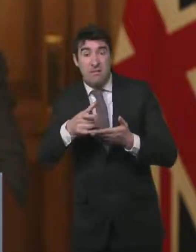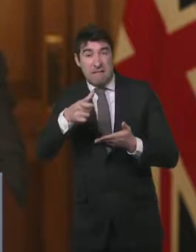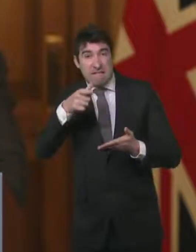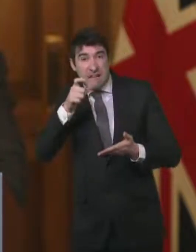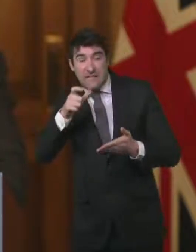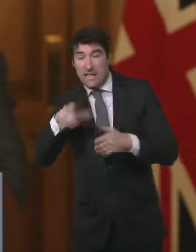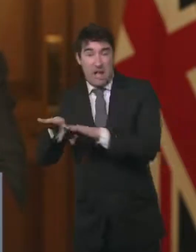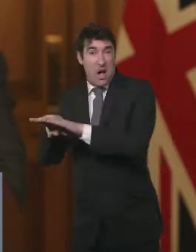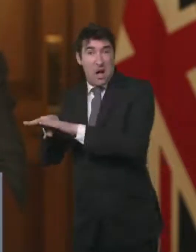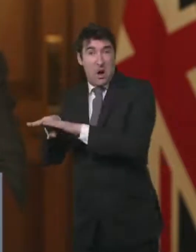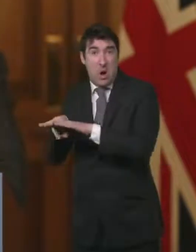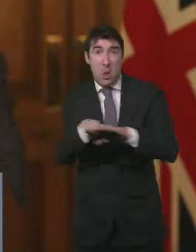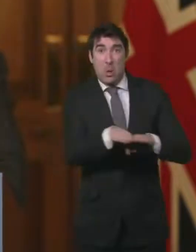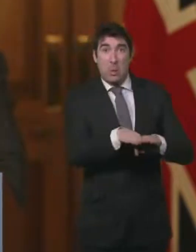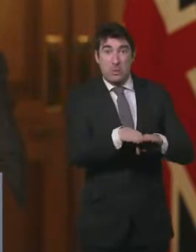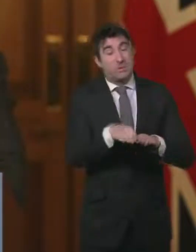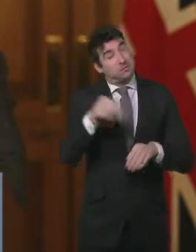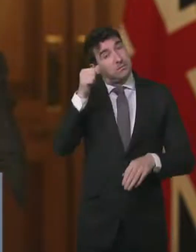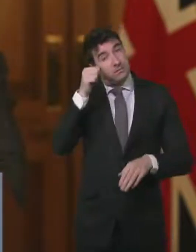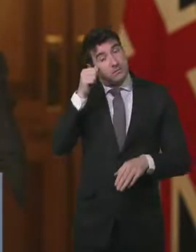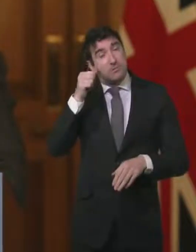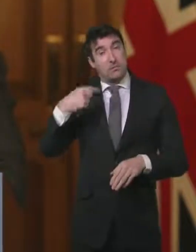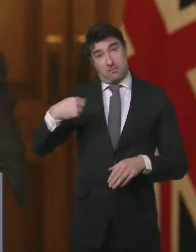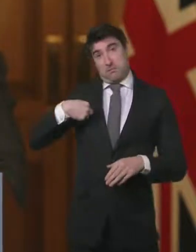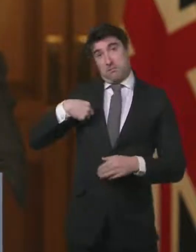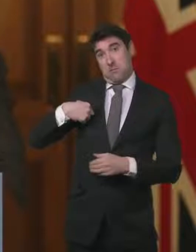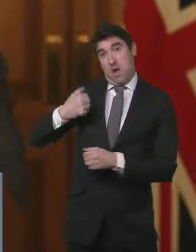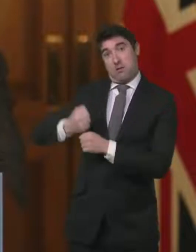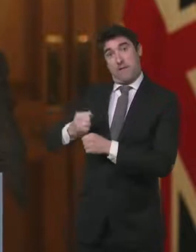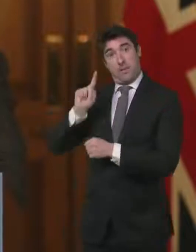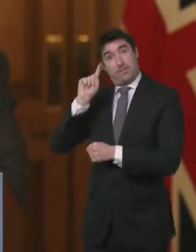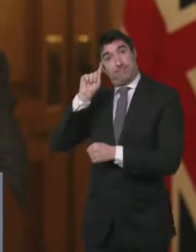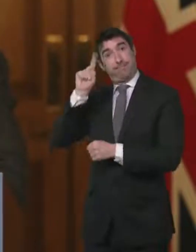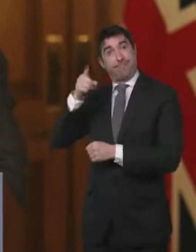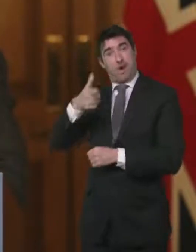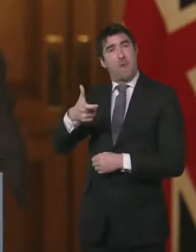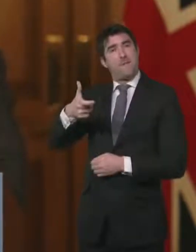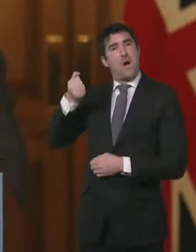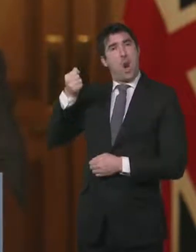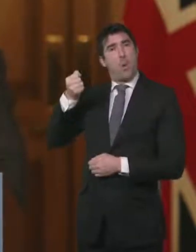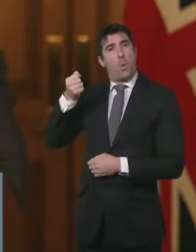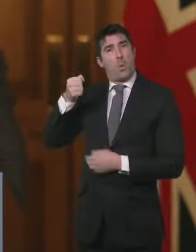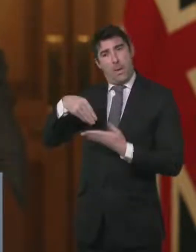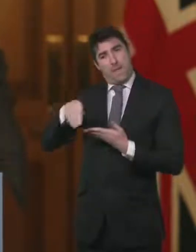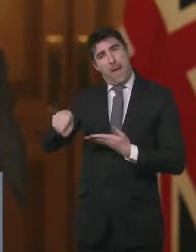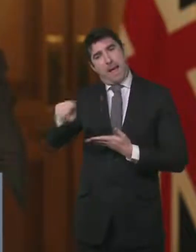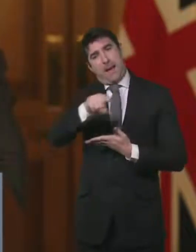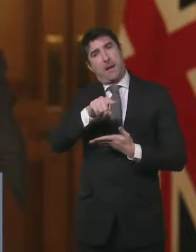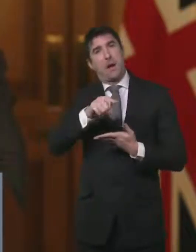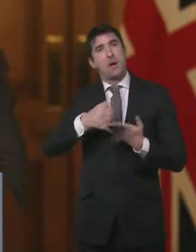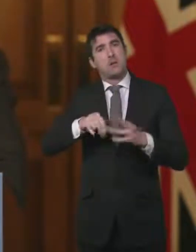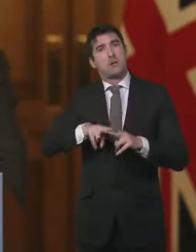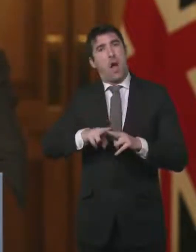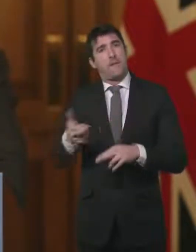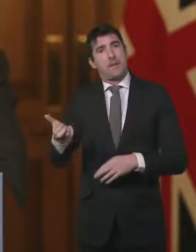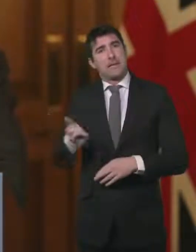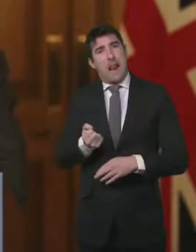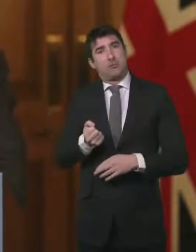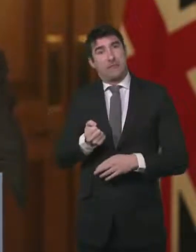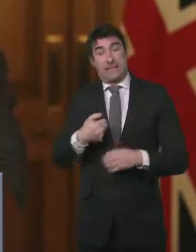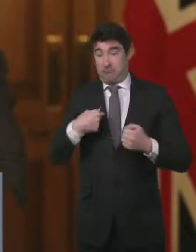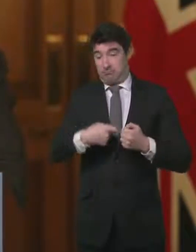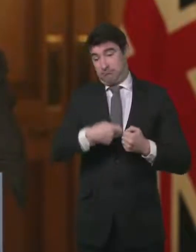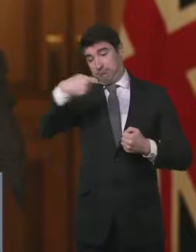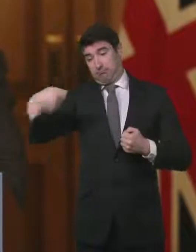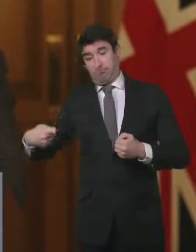to April. And end of April, and also why we have the many varieties of